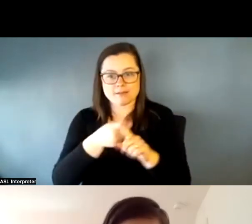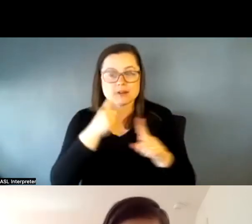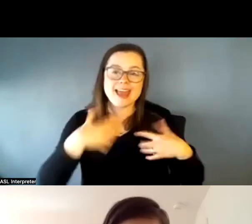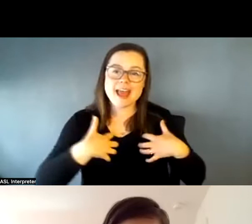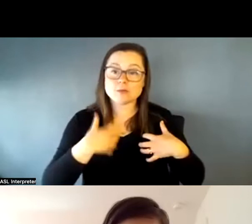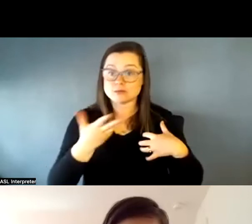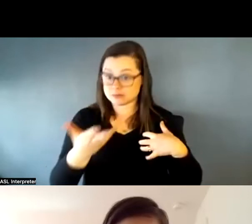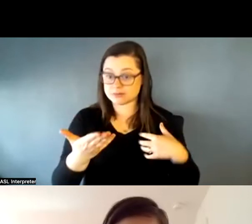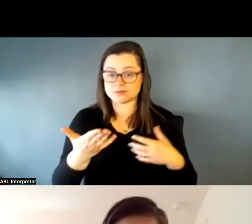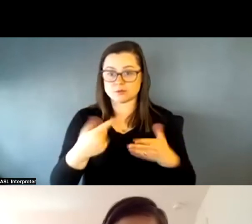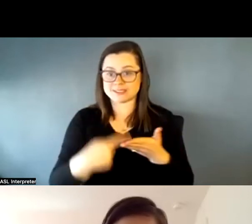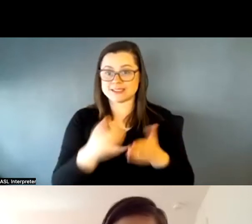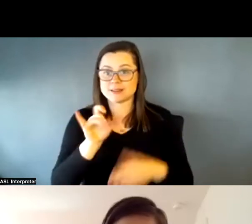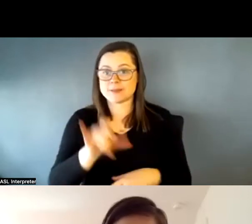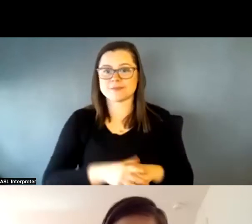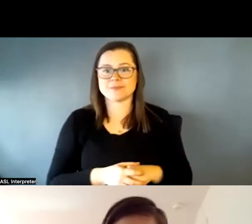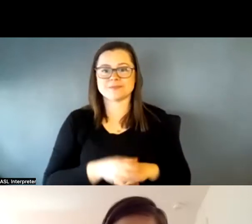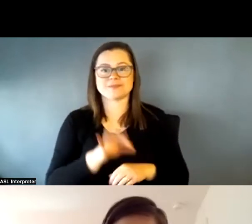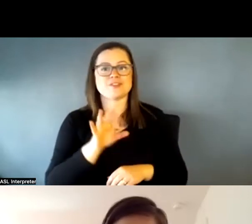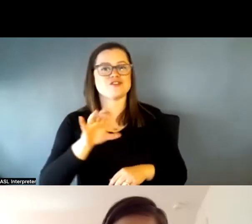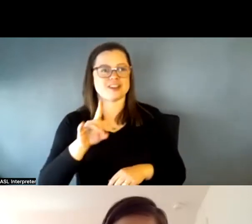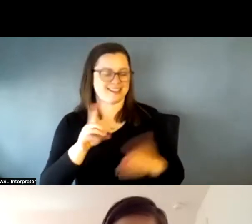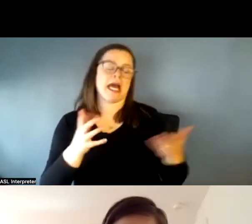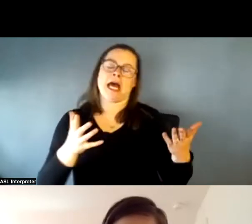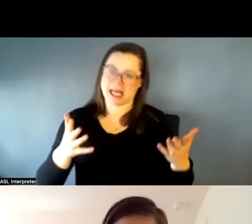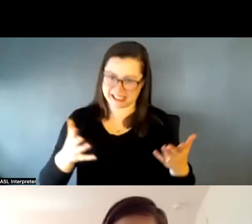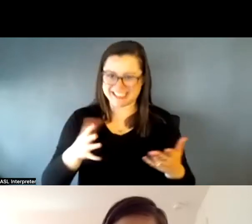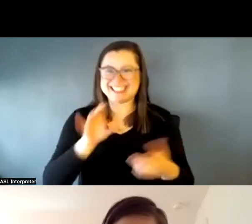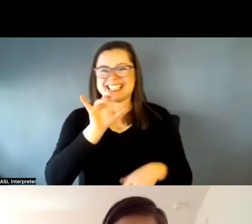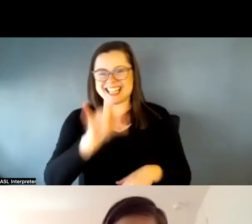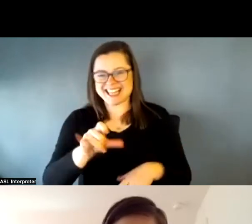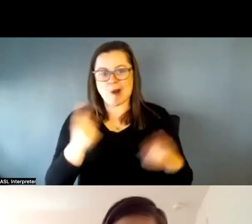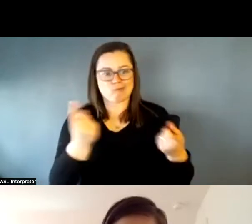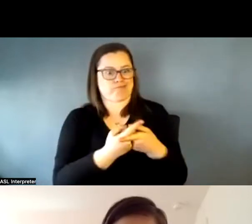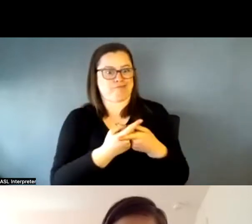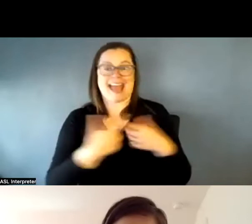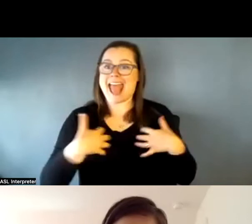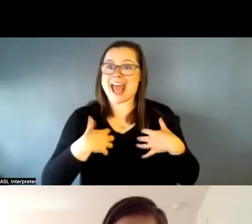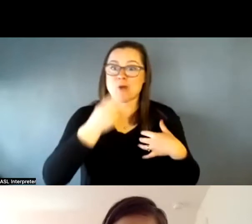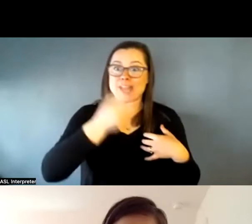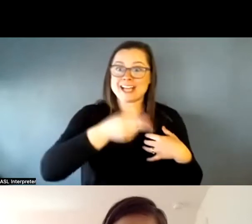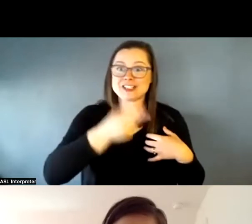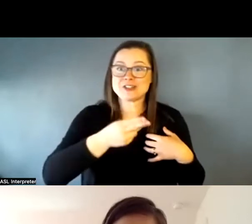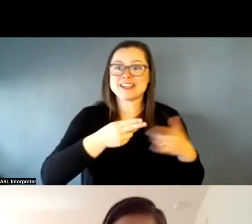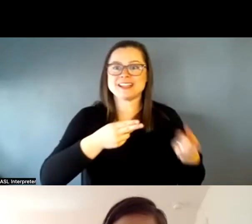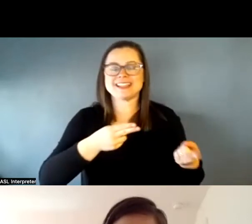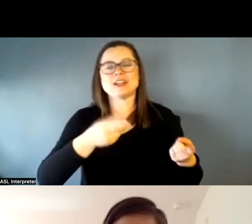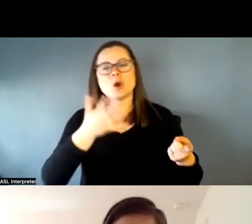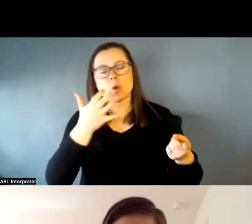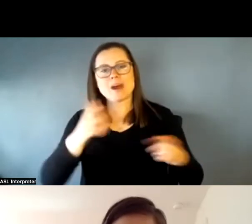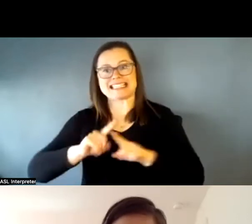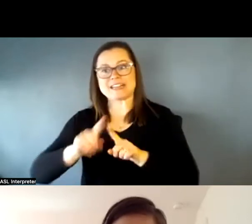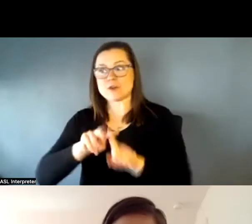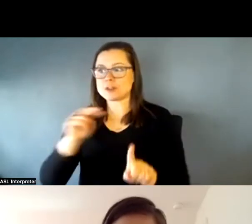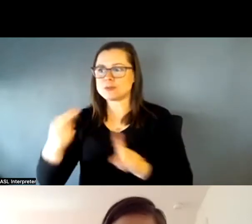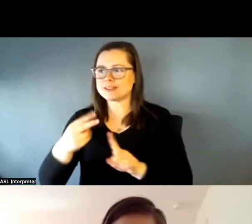Yeah, that's the paradox of doing animal history, that you're hoping to bring some different perspectives, but